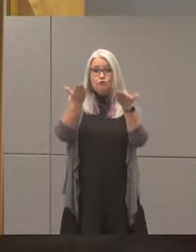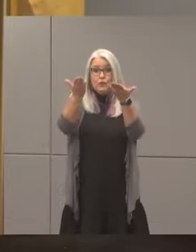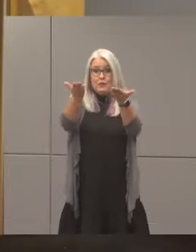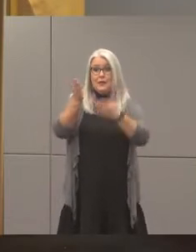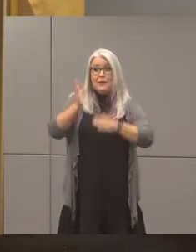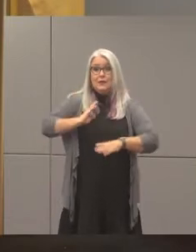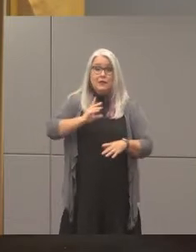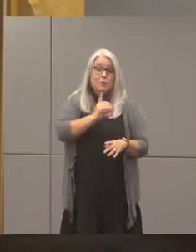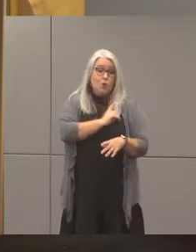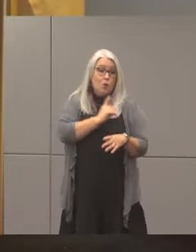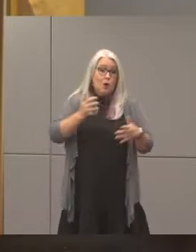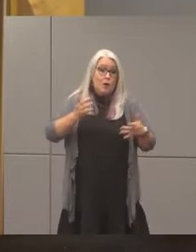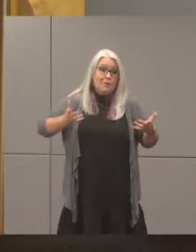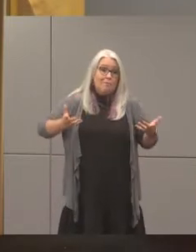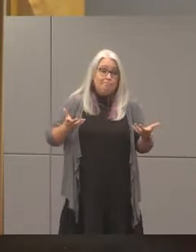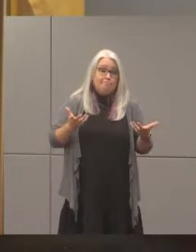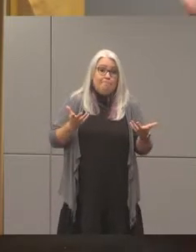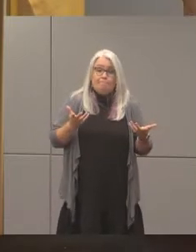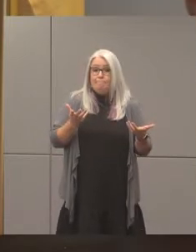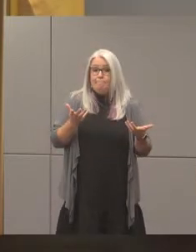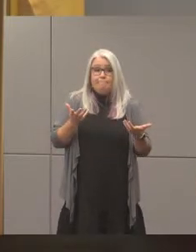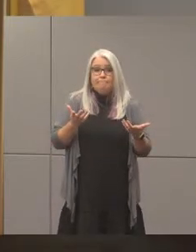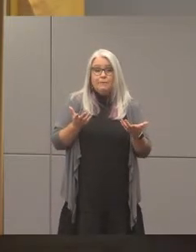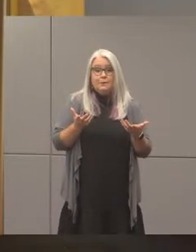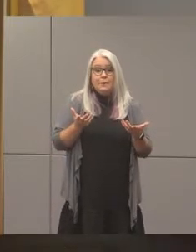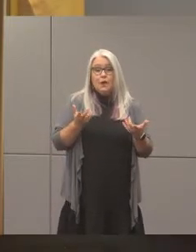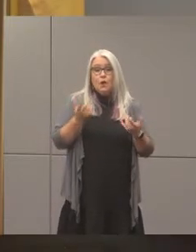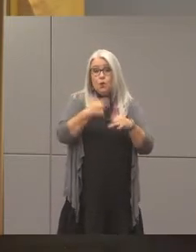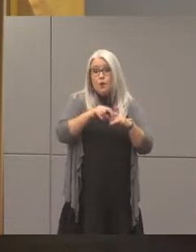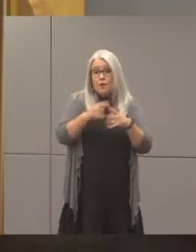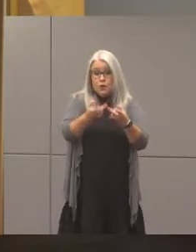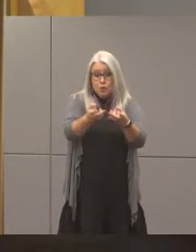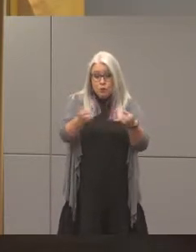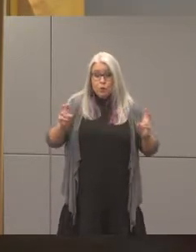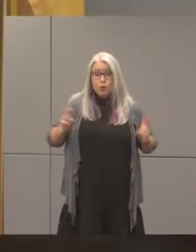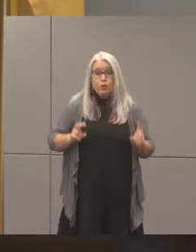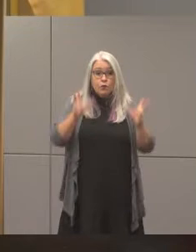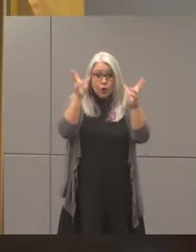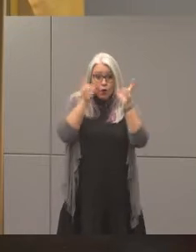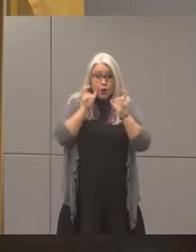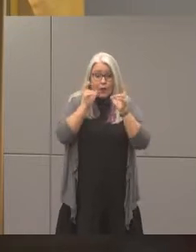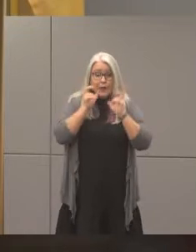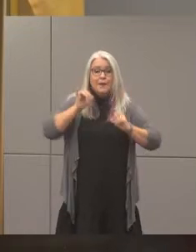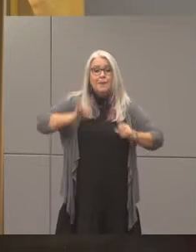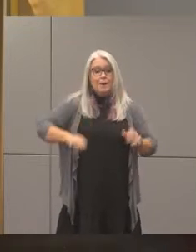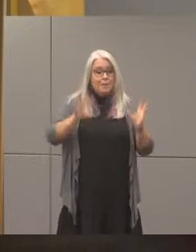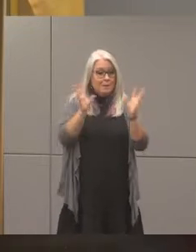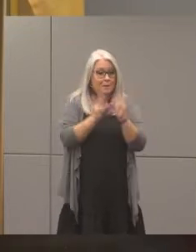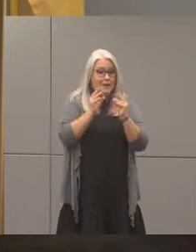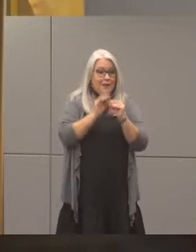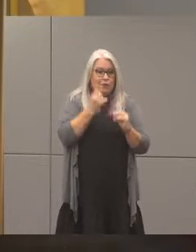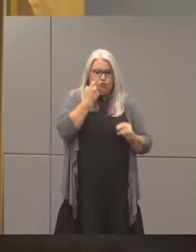board. And, you know, when you all heard it, that was, the meeting had just taken